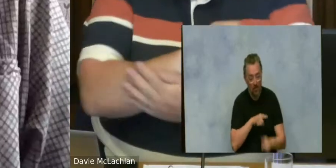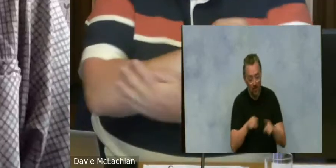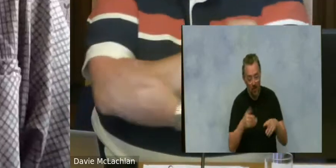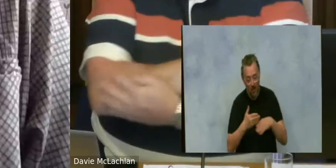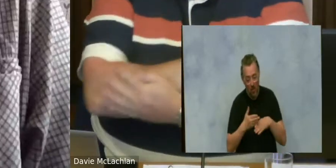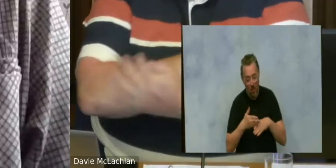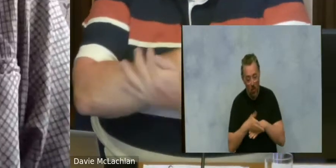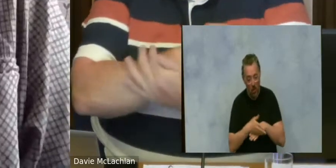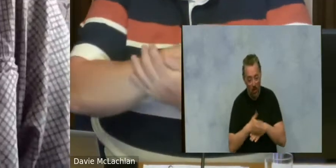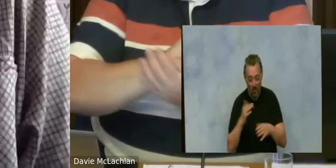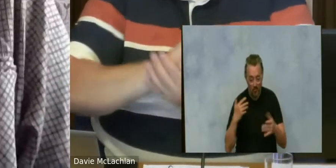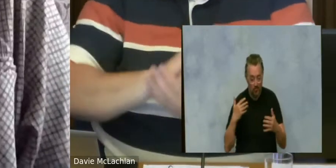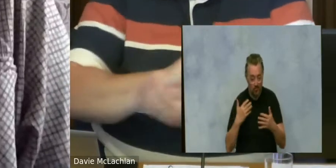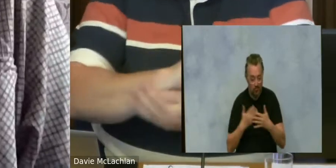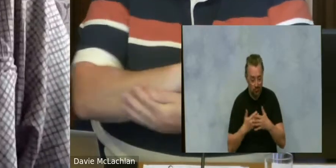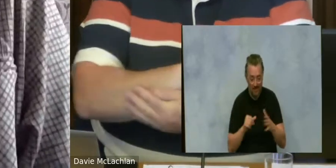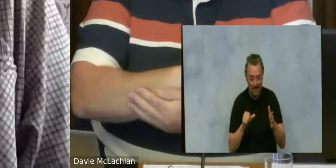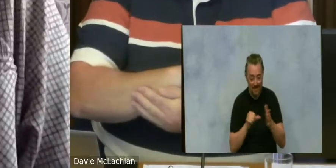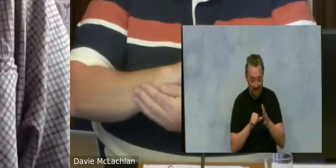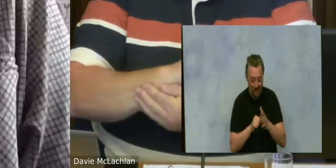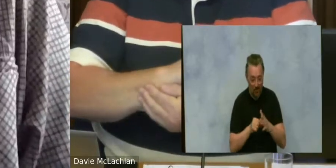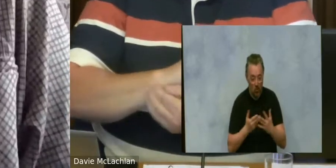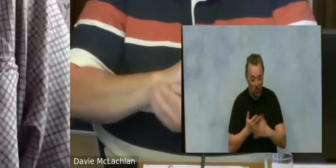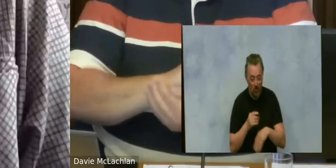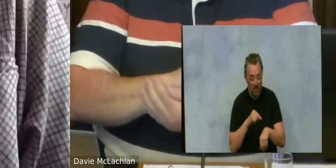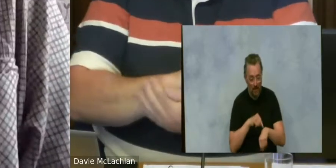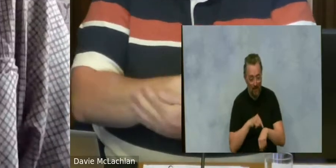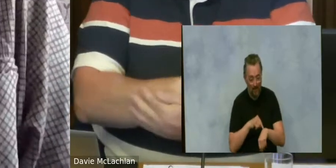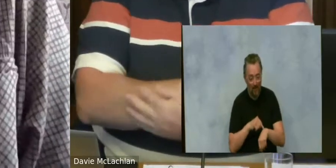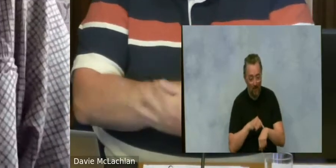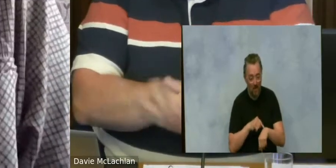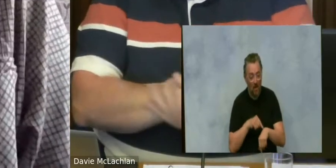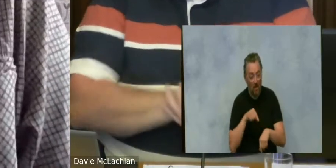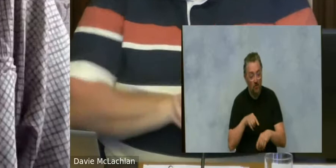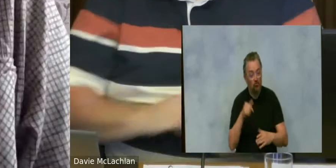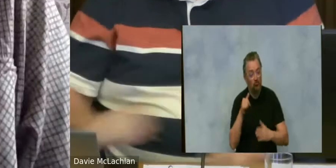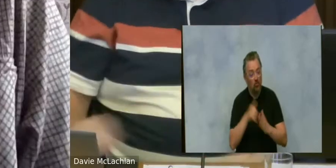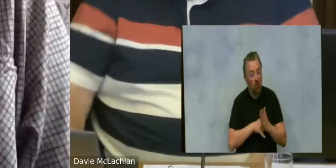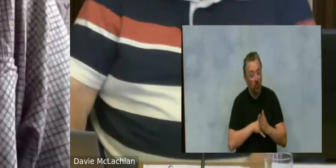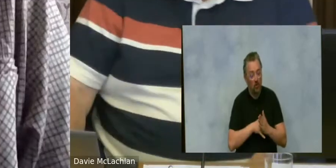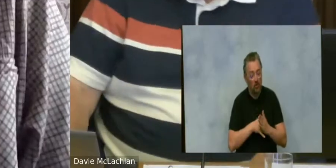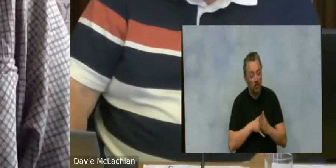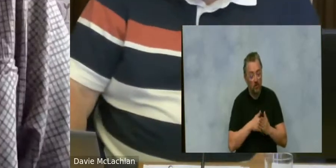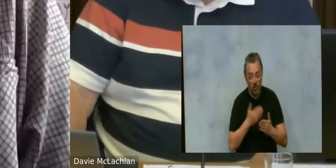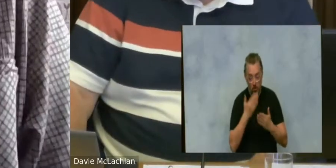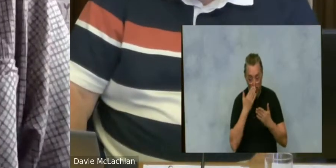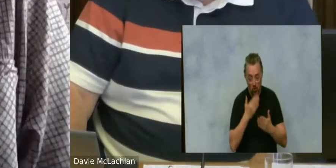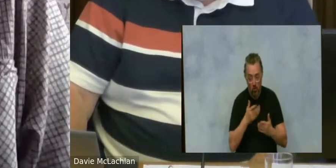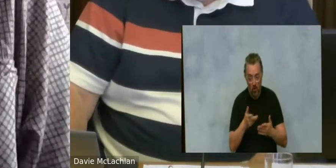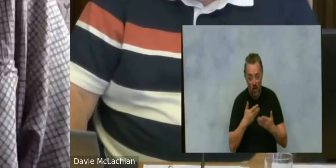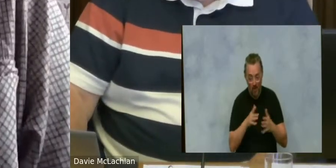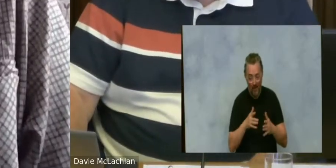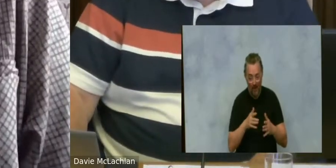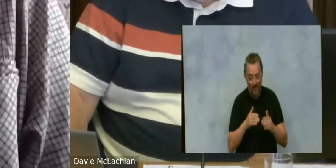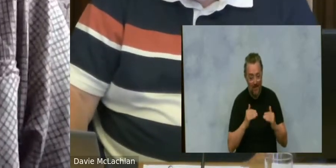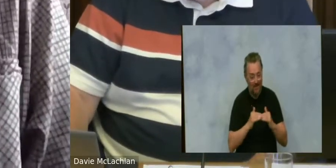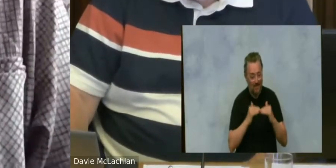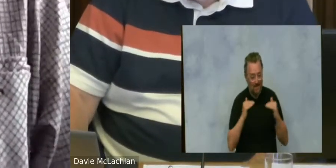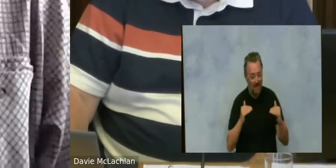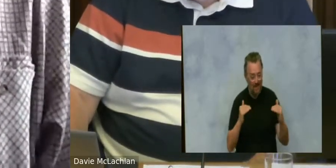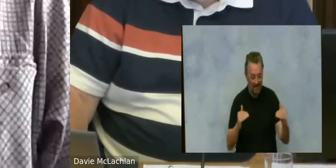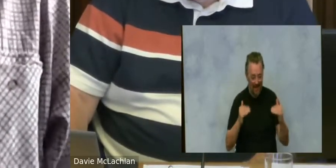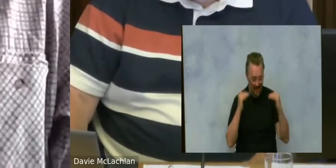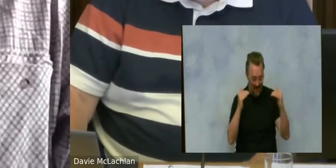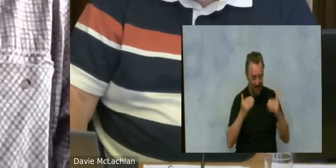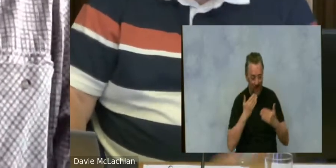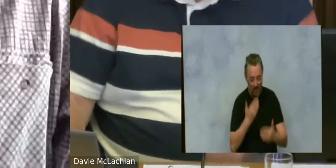they've done over a very difficult period. And I think this report shows that they've kept to a very high standard. Thank you,